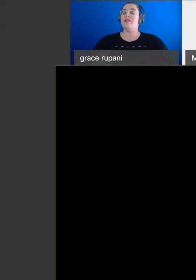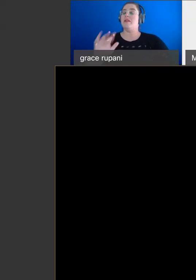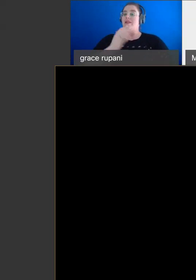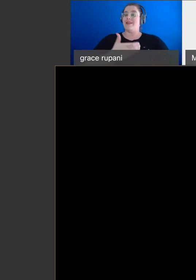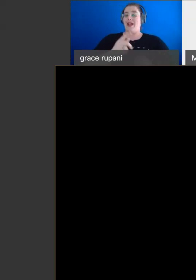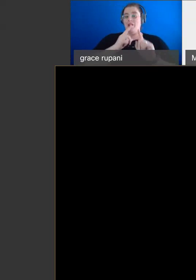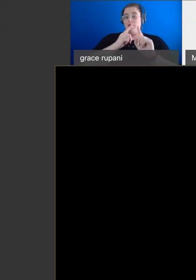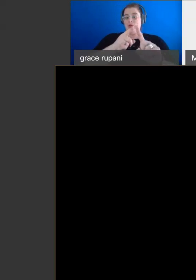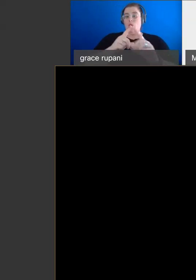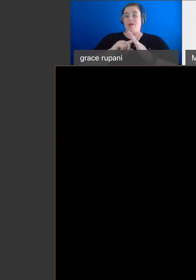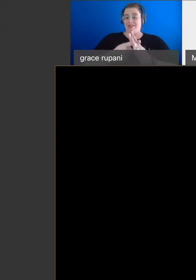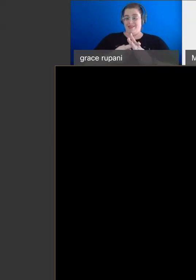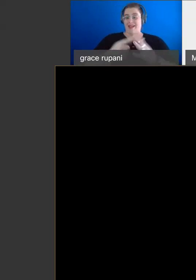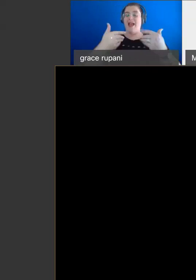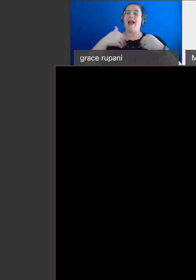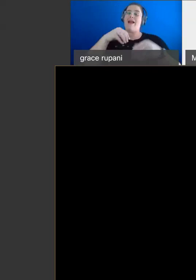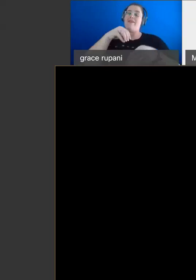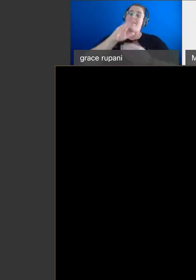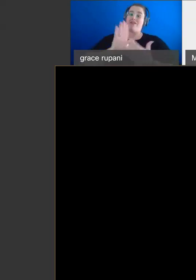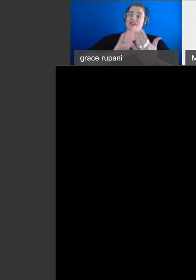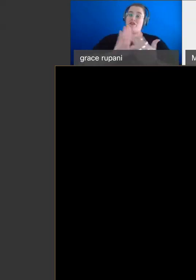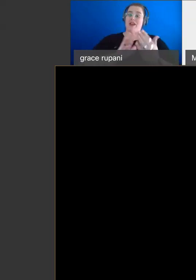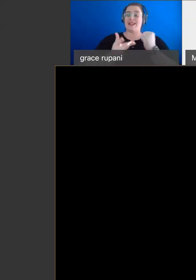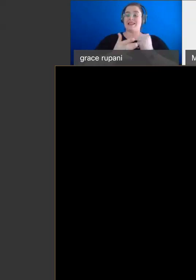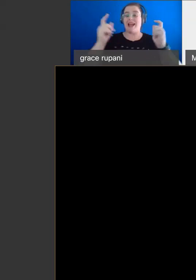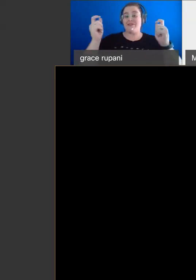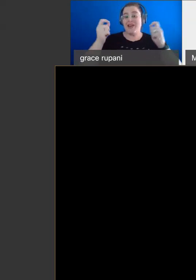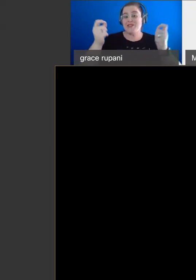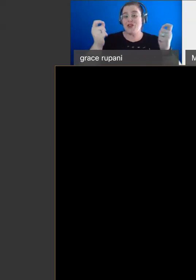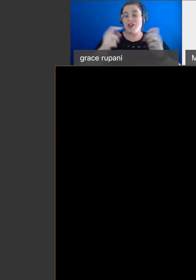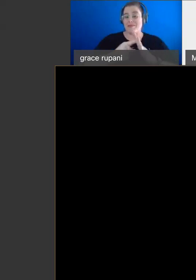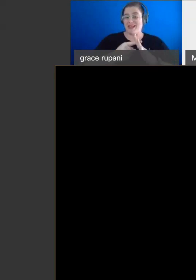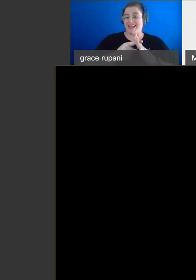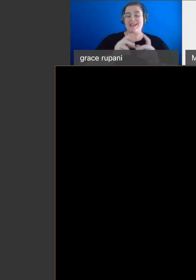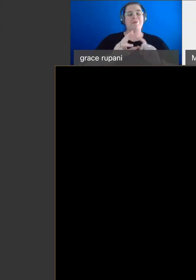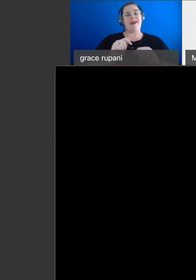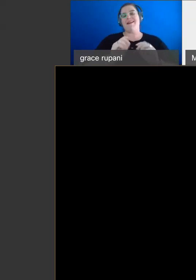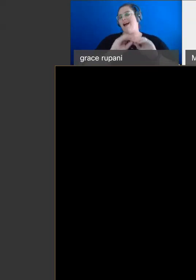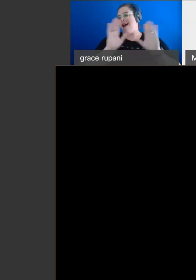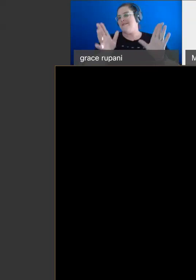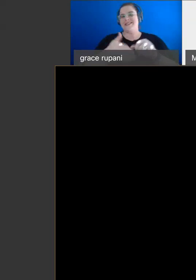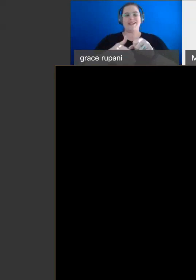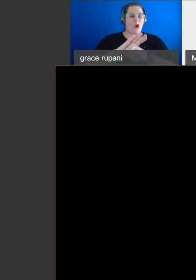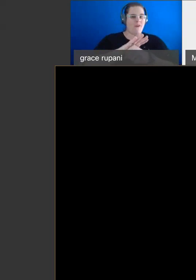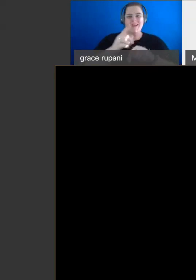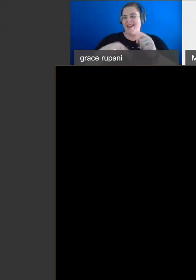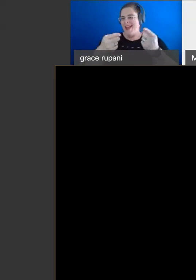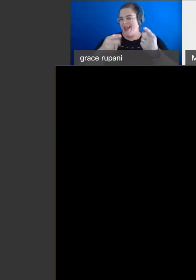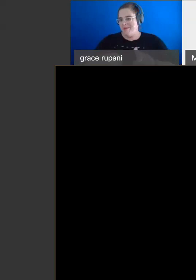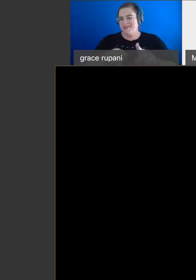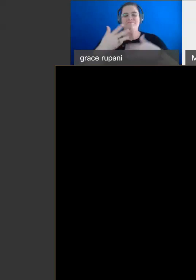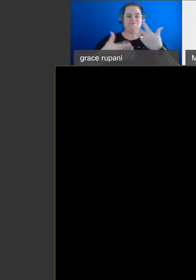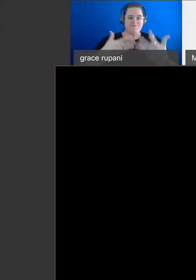tech festival, but of course, obviously that could not be done. So we wanted to, stand up an opportunity